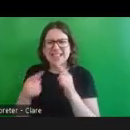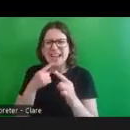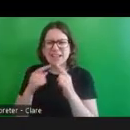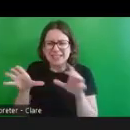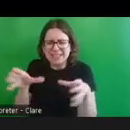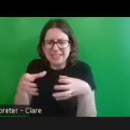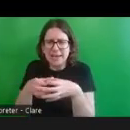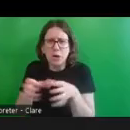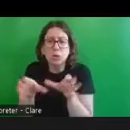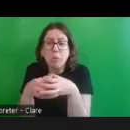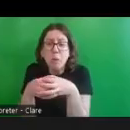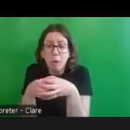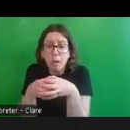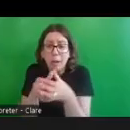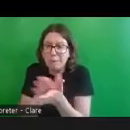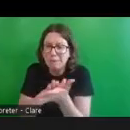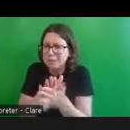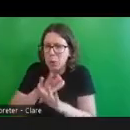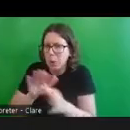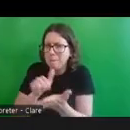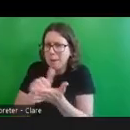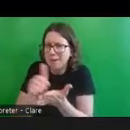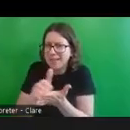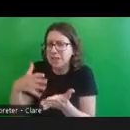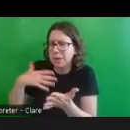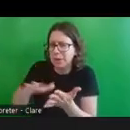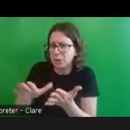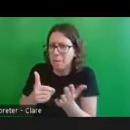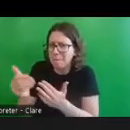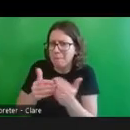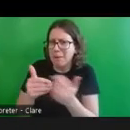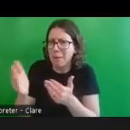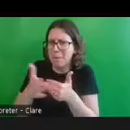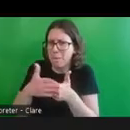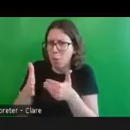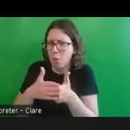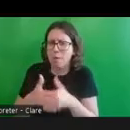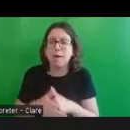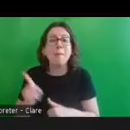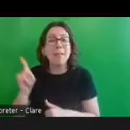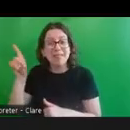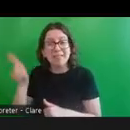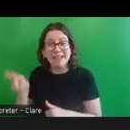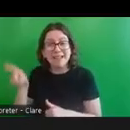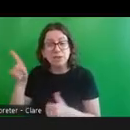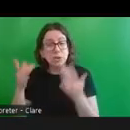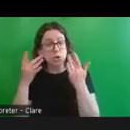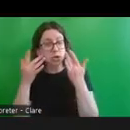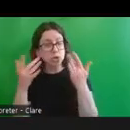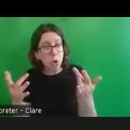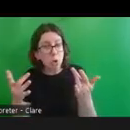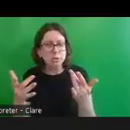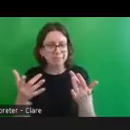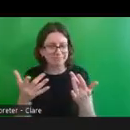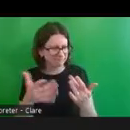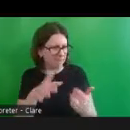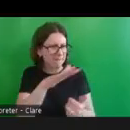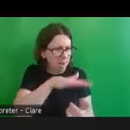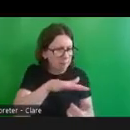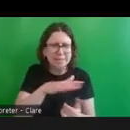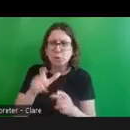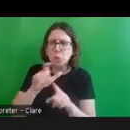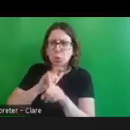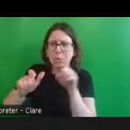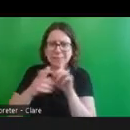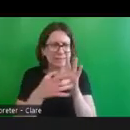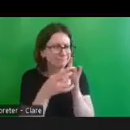rest of our work. This is one we need to build. But what it is telling us is that actually, as we work with families and communities, as